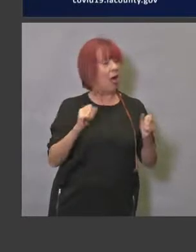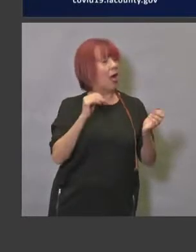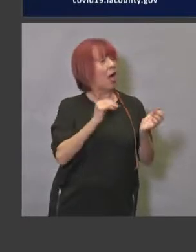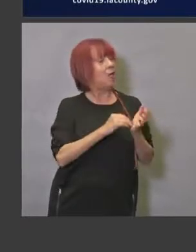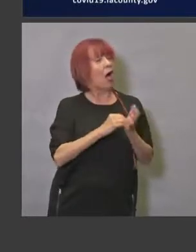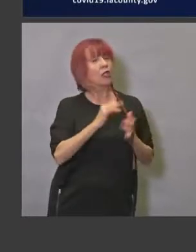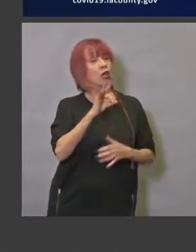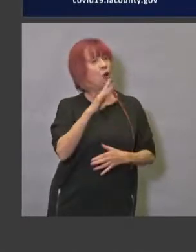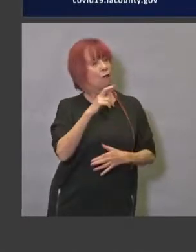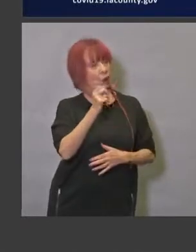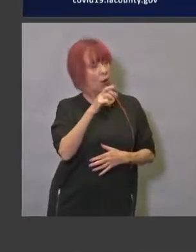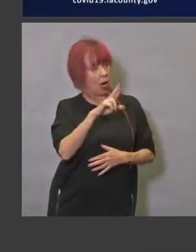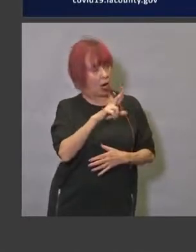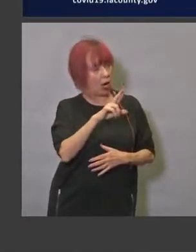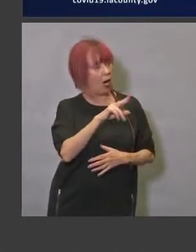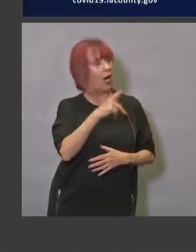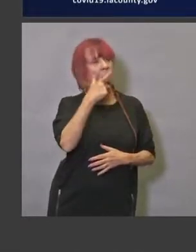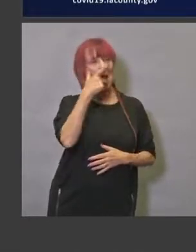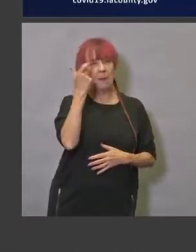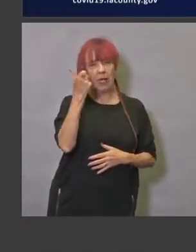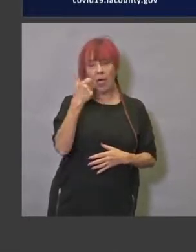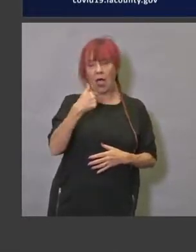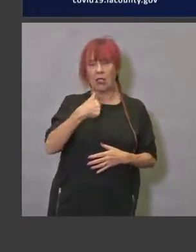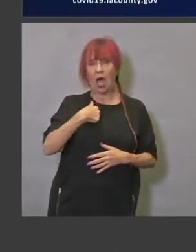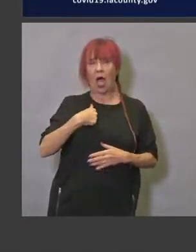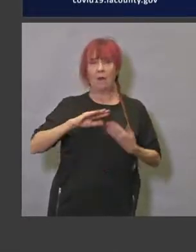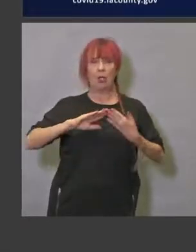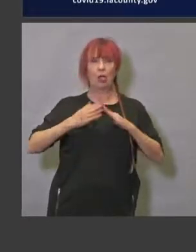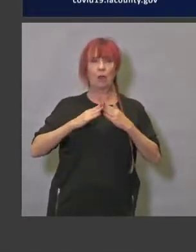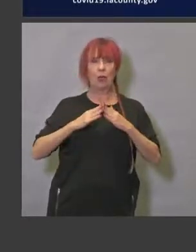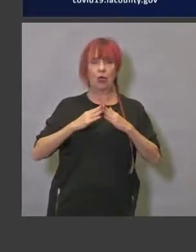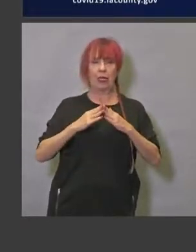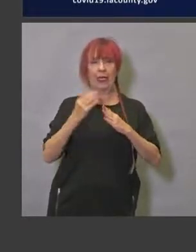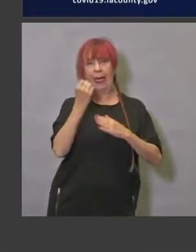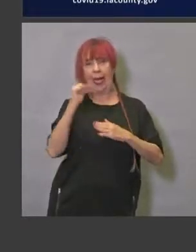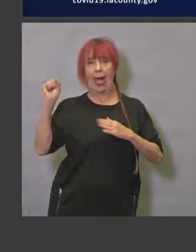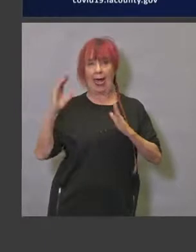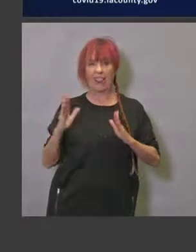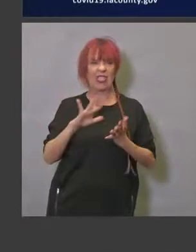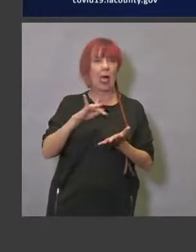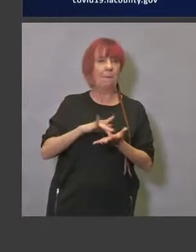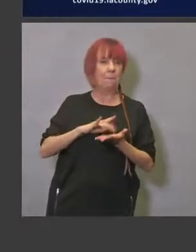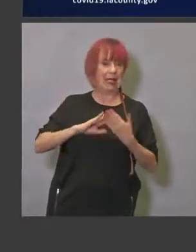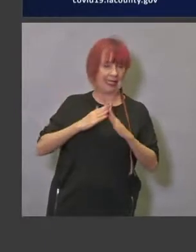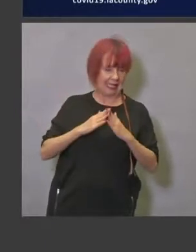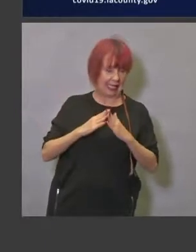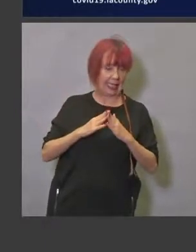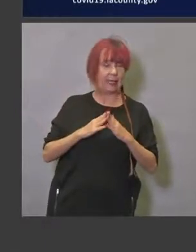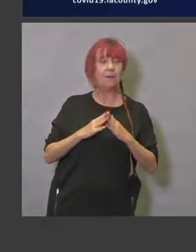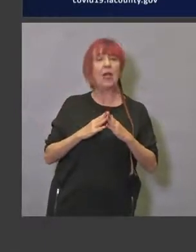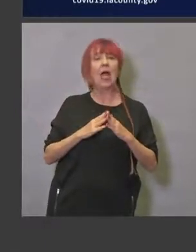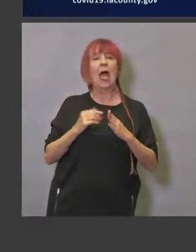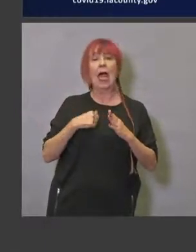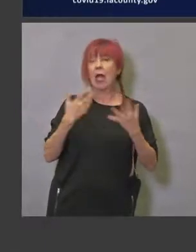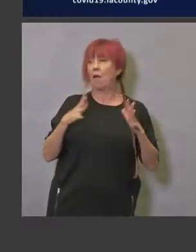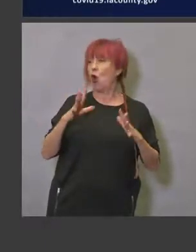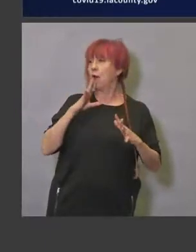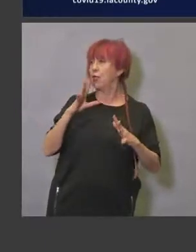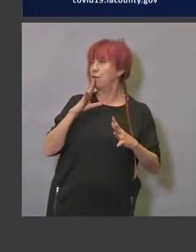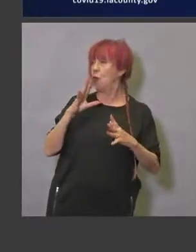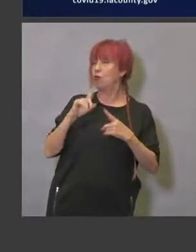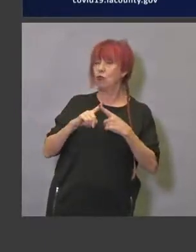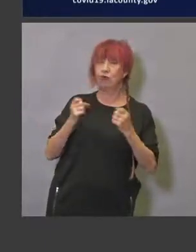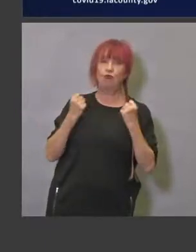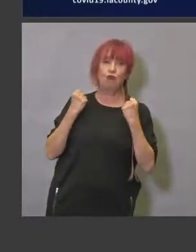Ferrer, being that I'm a community activist in the Mid-City area, and I've spoken to so